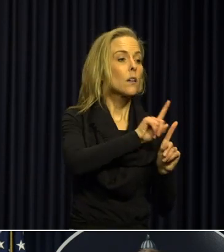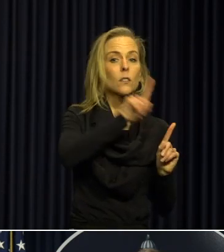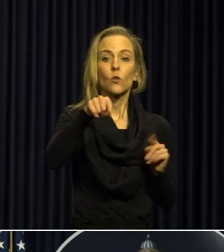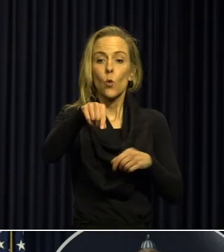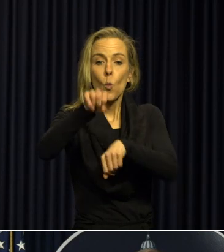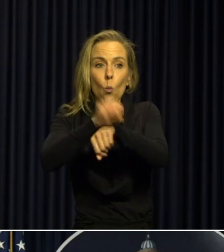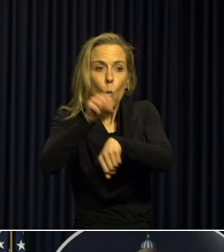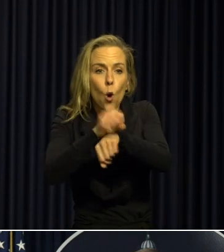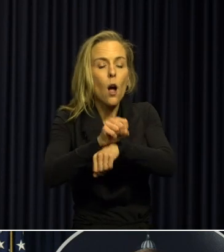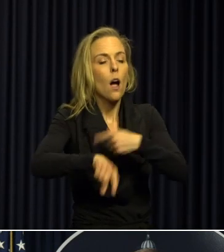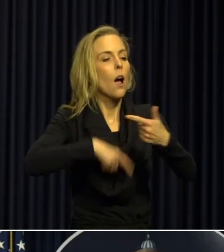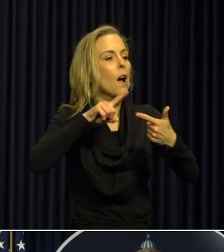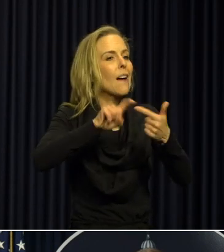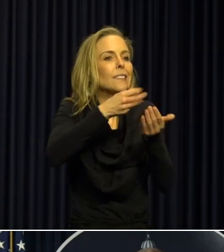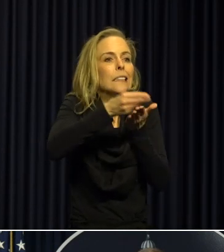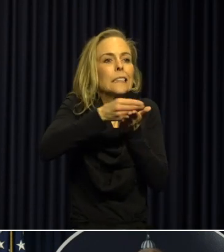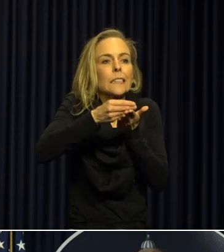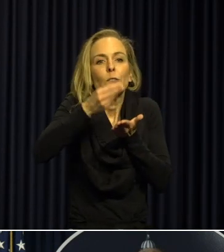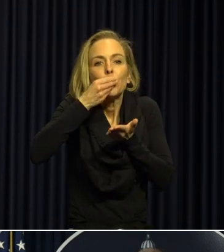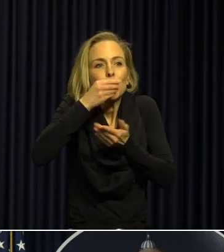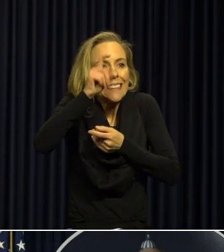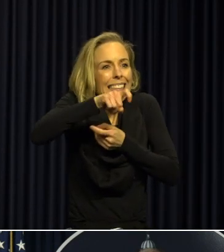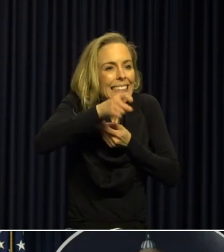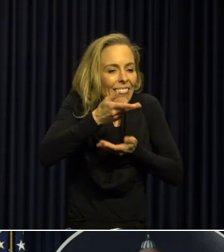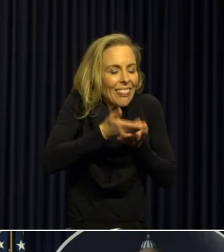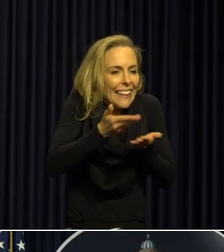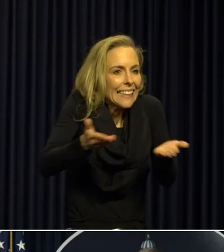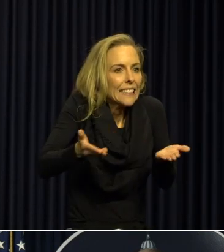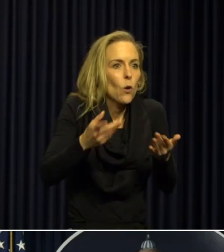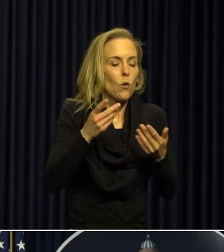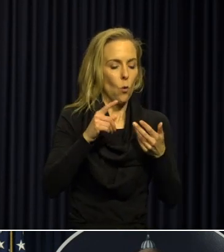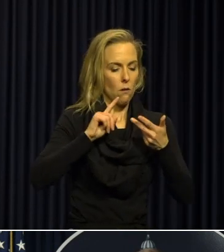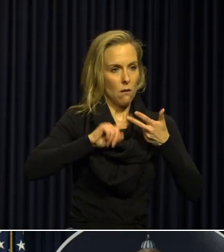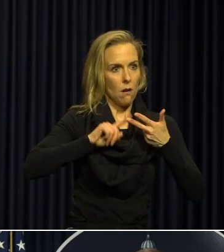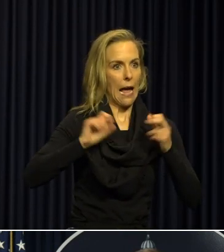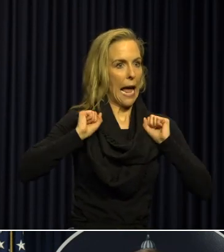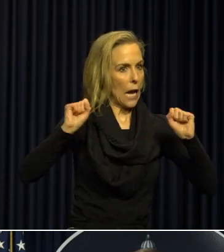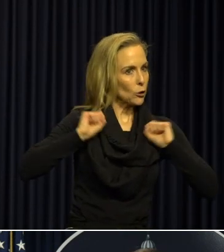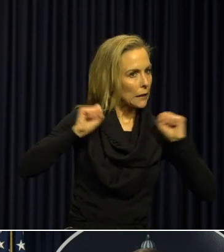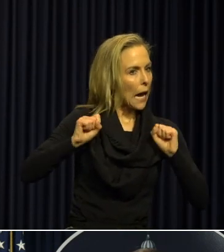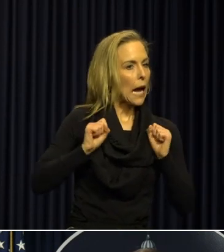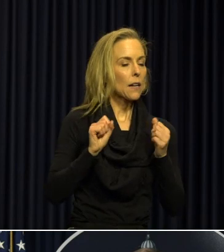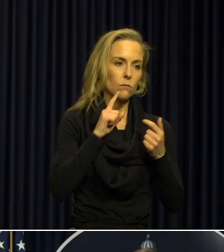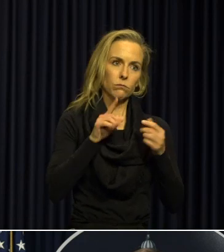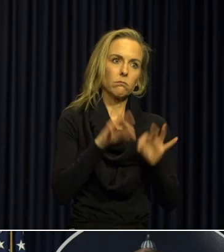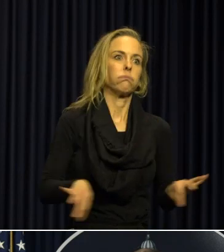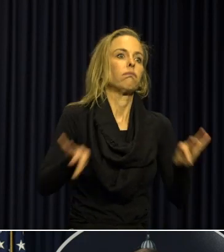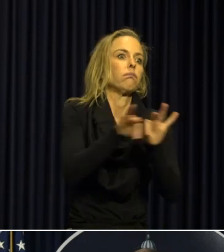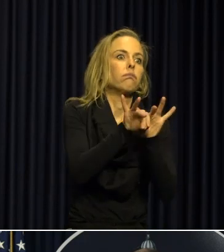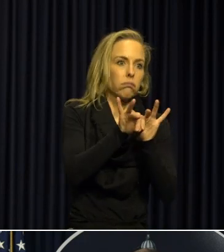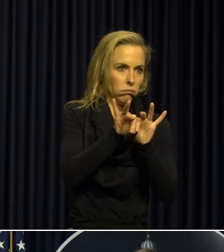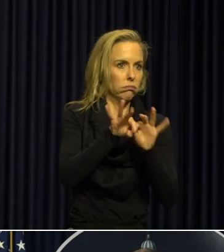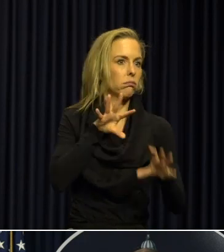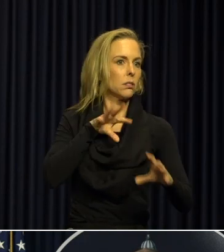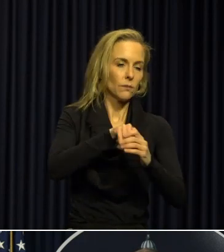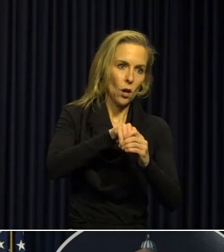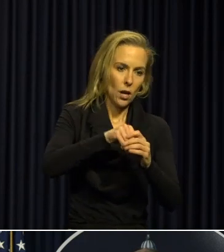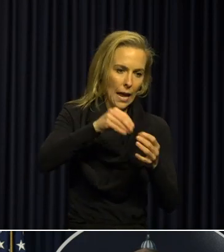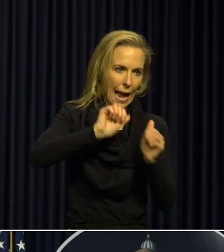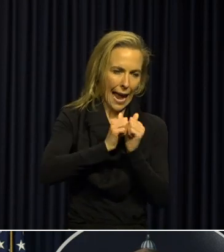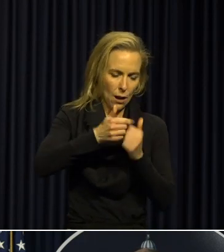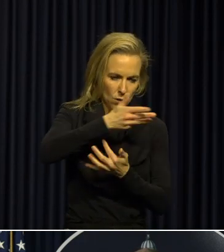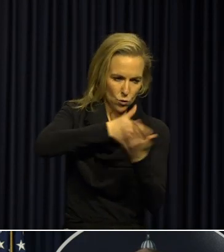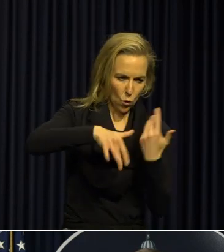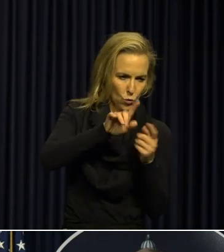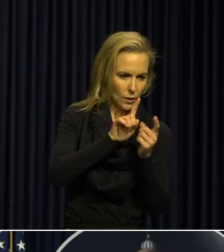supplies, or unless we are getting exercise, is how we engage in social distancing and make sure